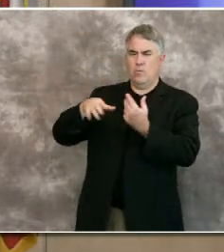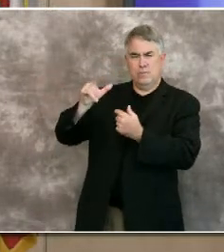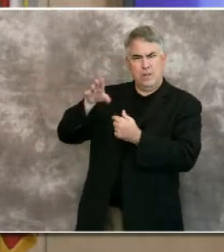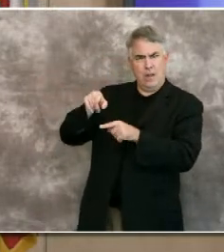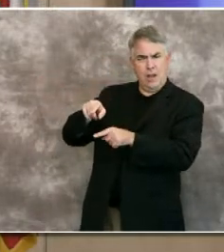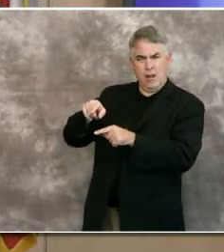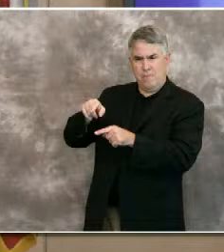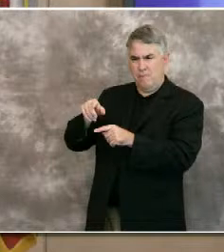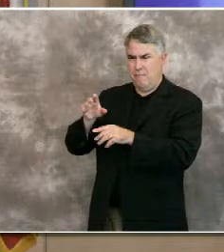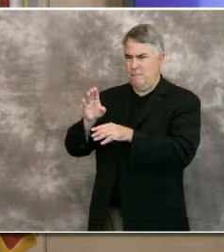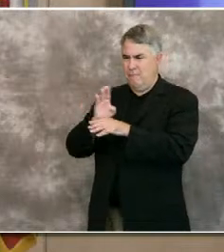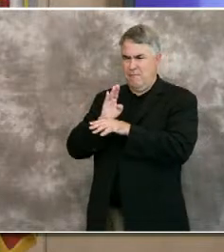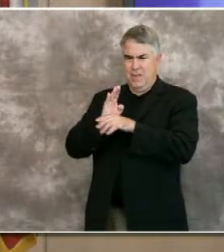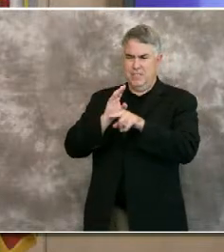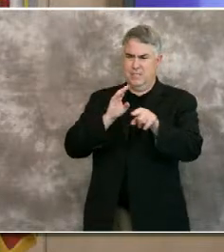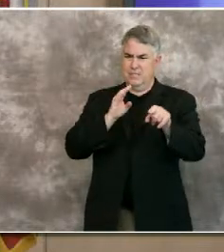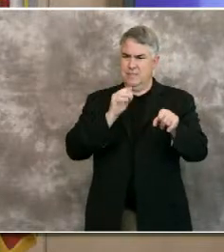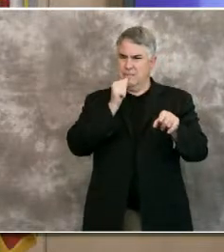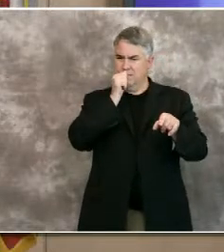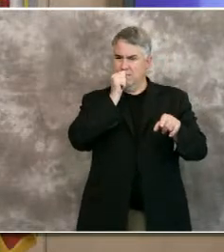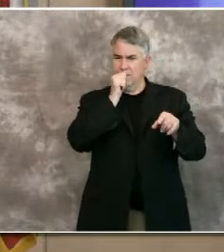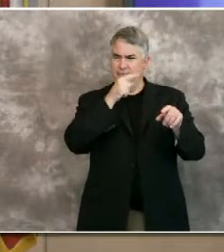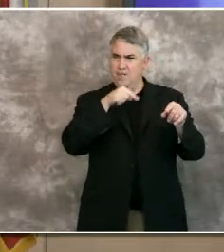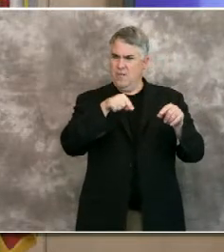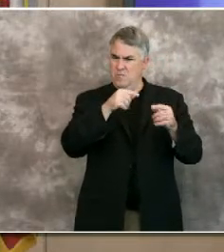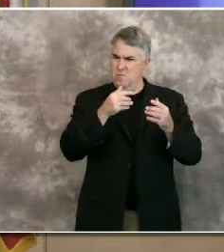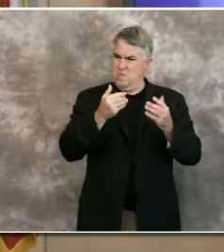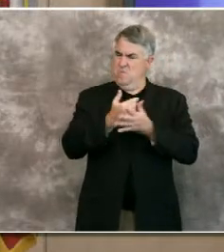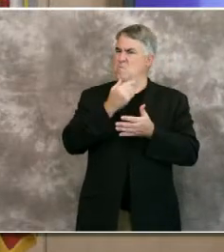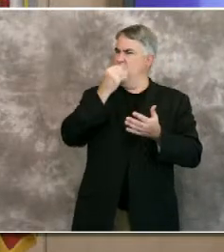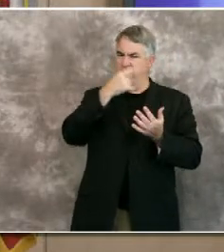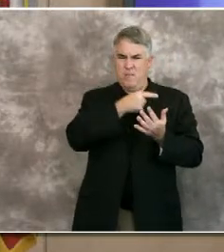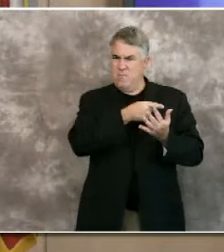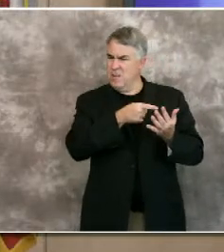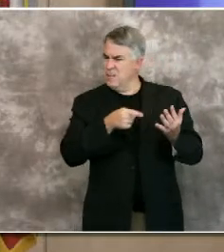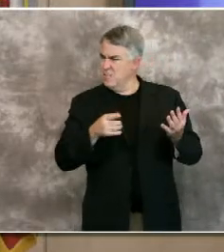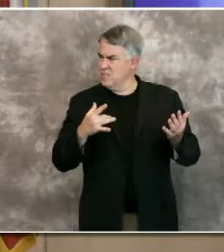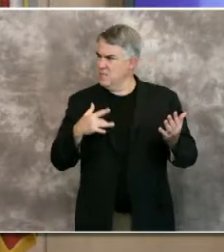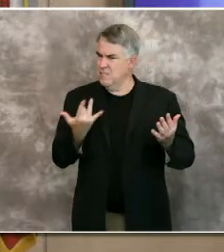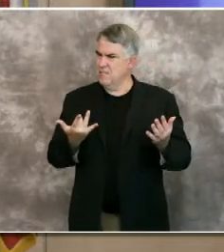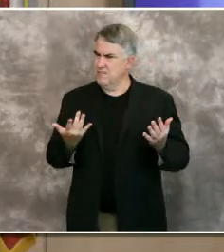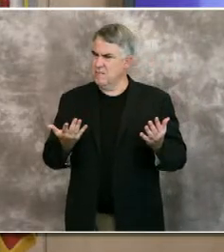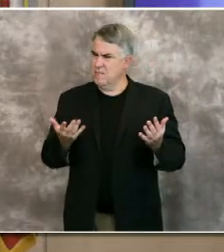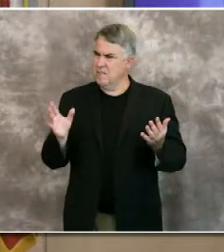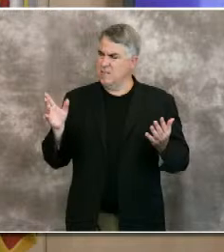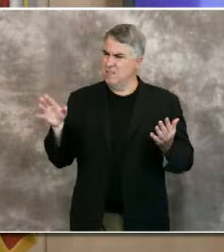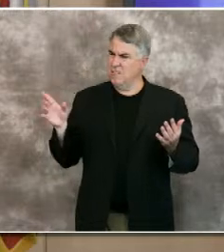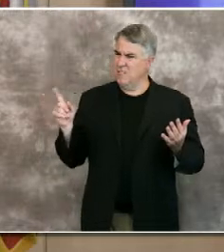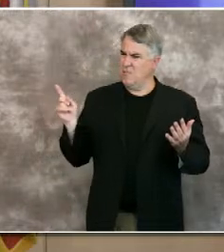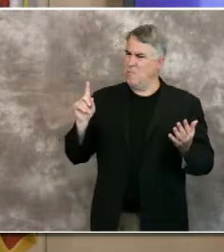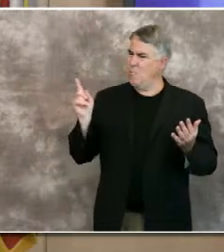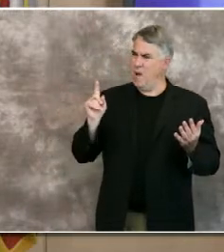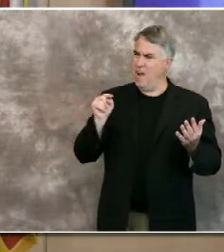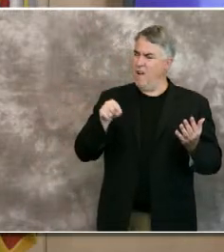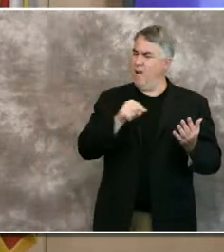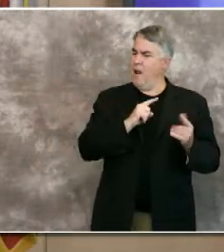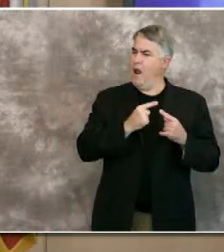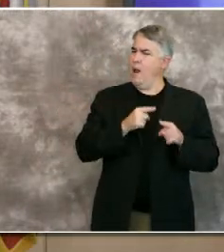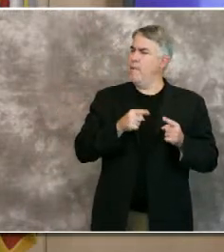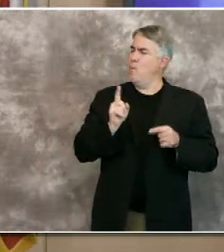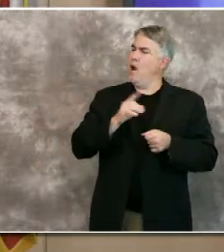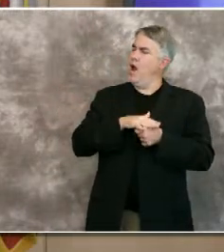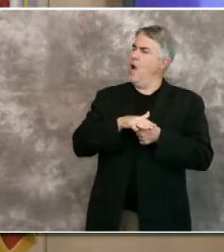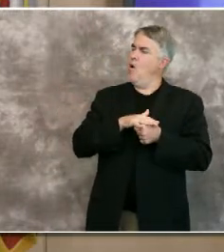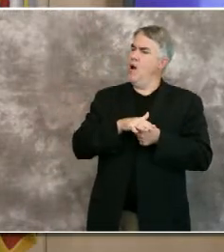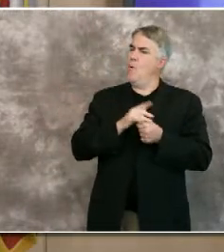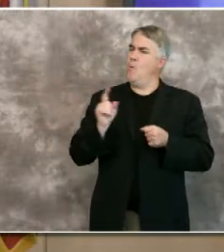day before. These are fresh. These are new. Can you tell us where they're happening? And my second question